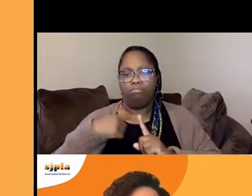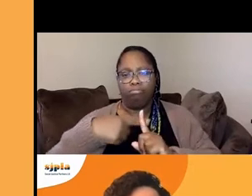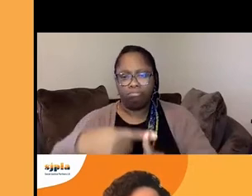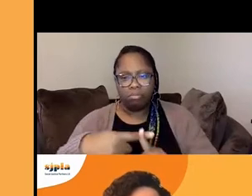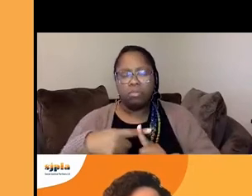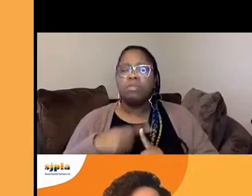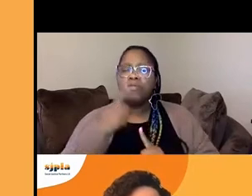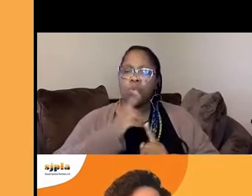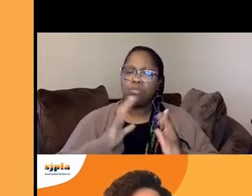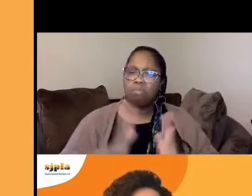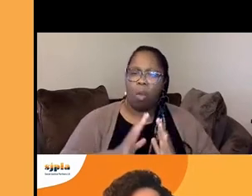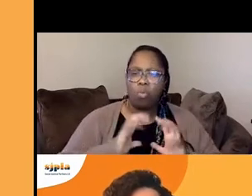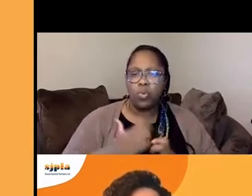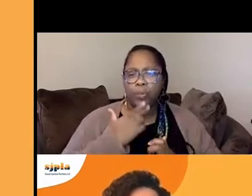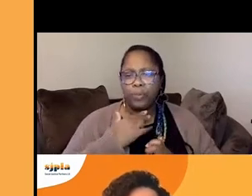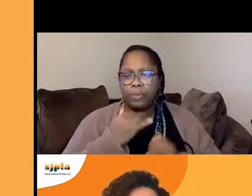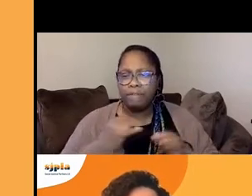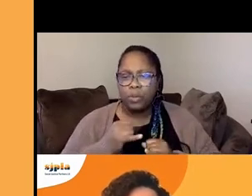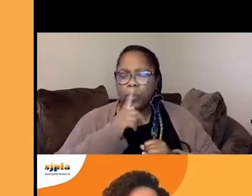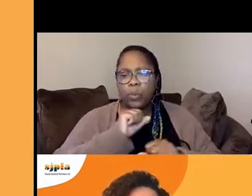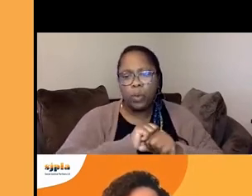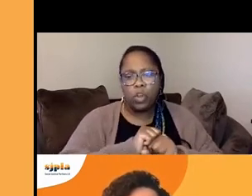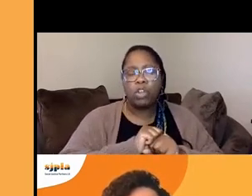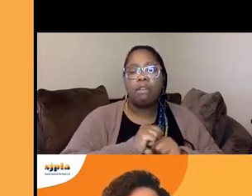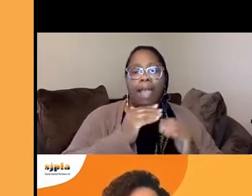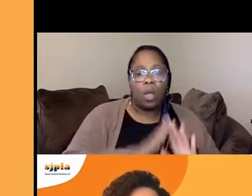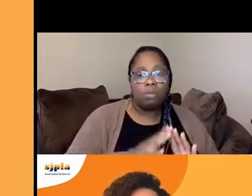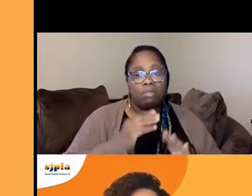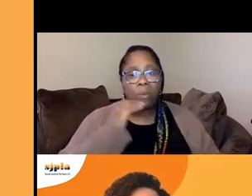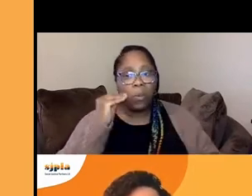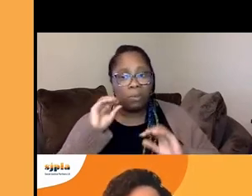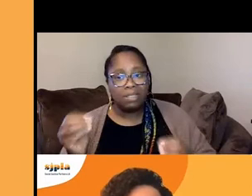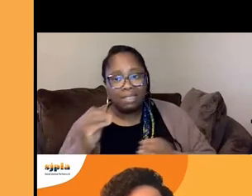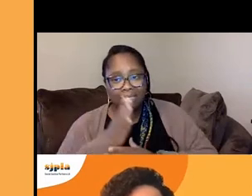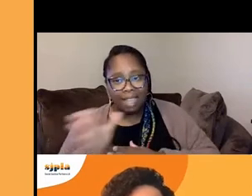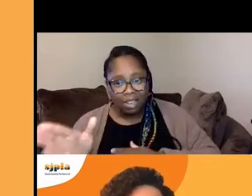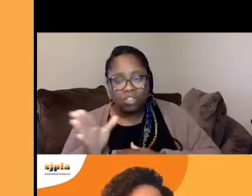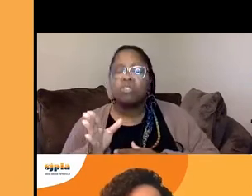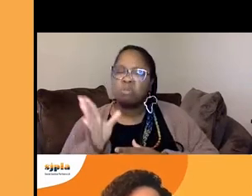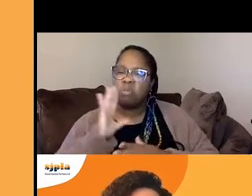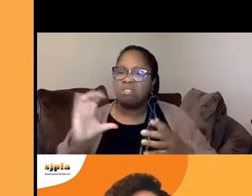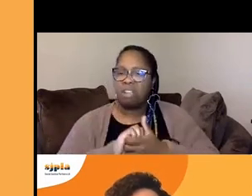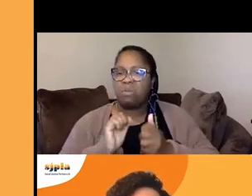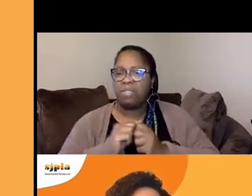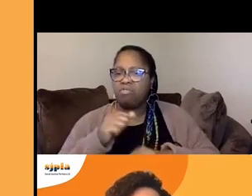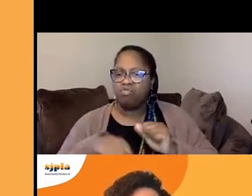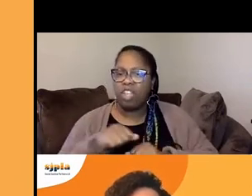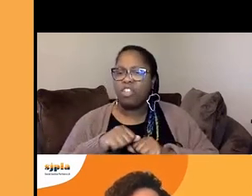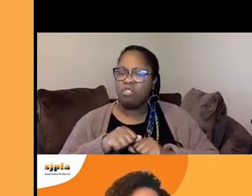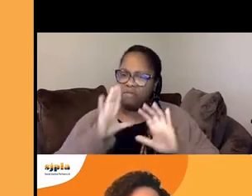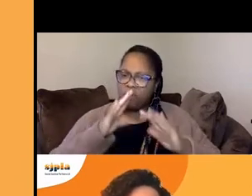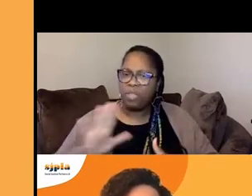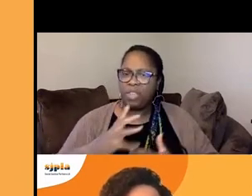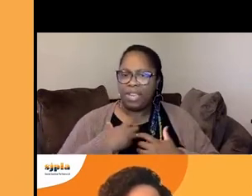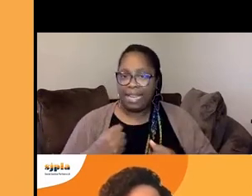group of individuals that work in the housing and homelessness sector to connect with each other, to center their healing, and to spread those practices across